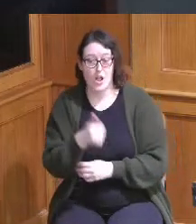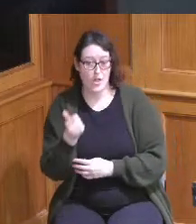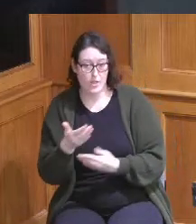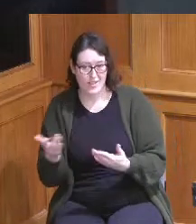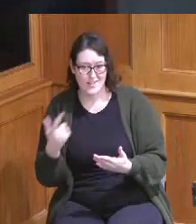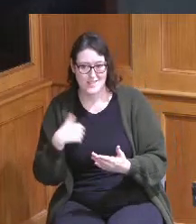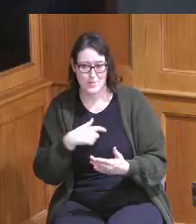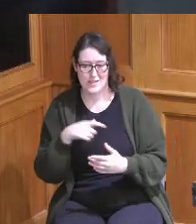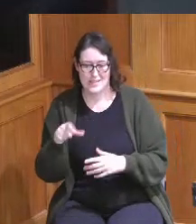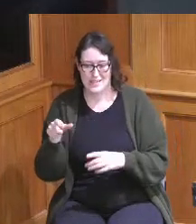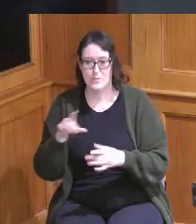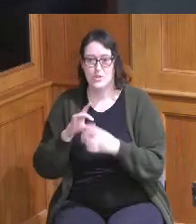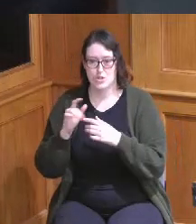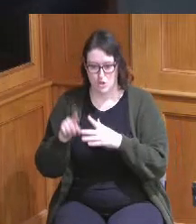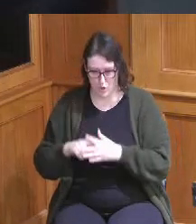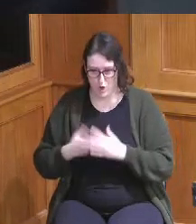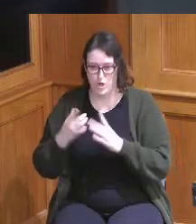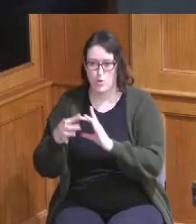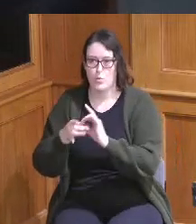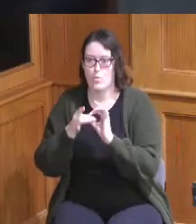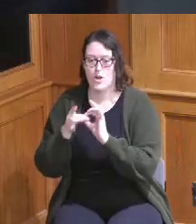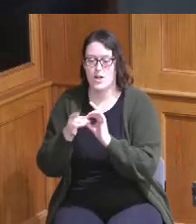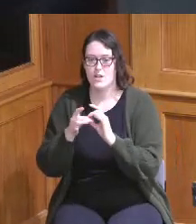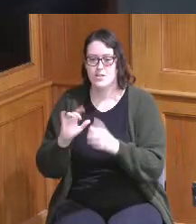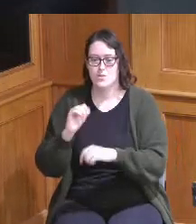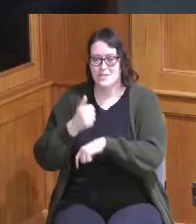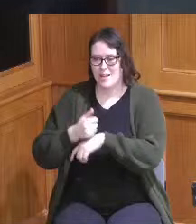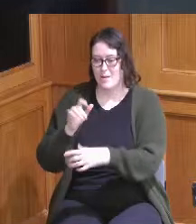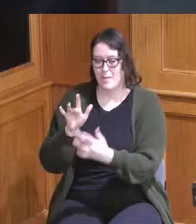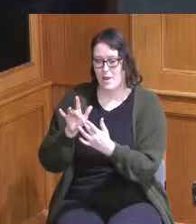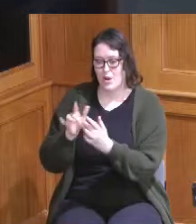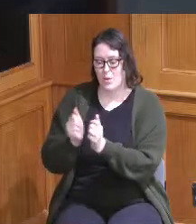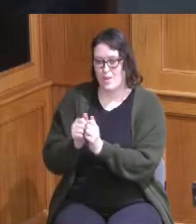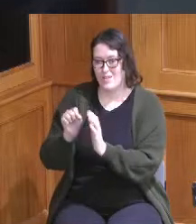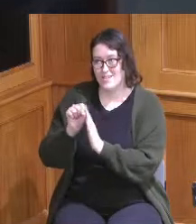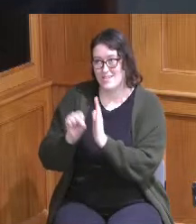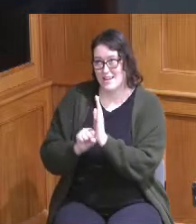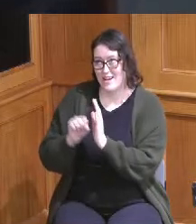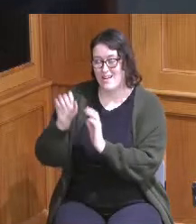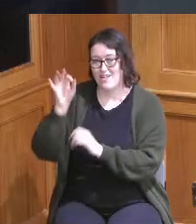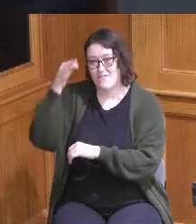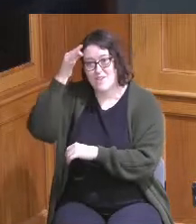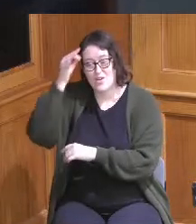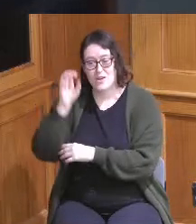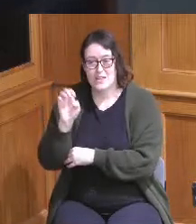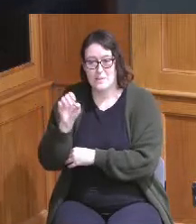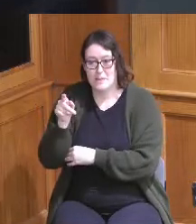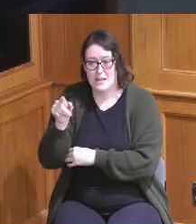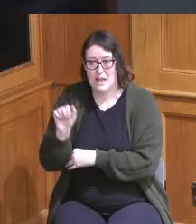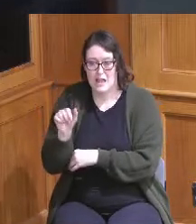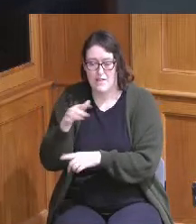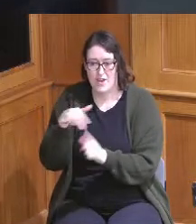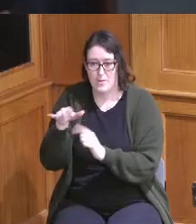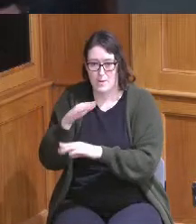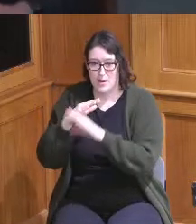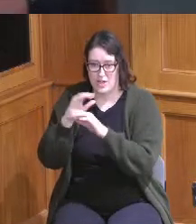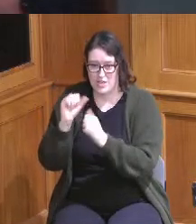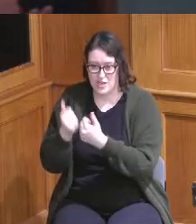needed. So we established contact with the state and federal EPA agency. They